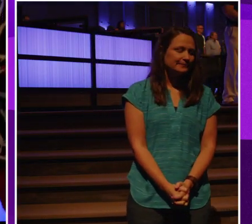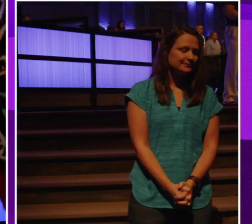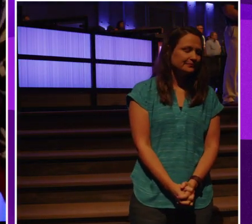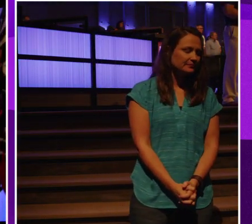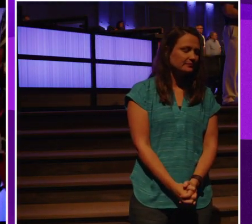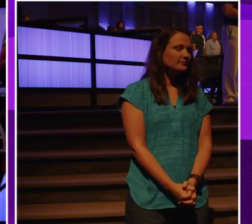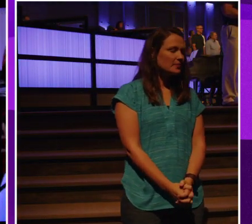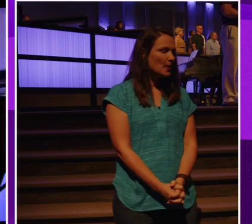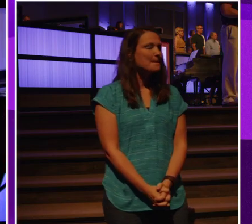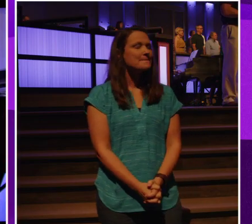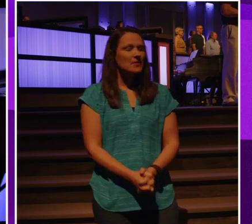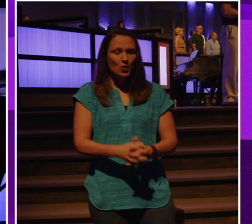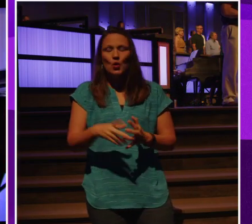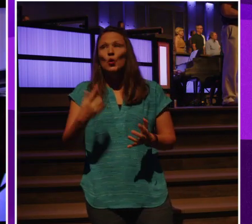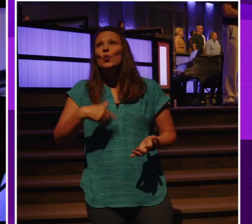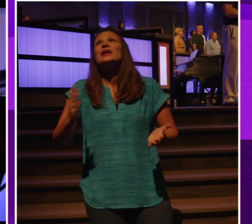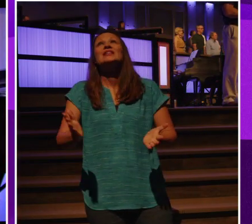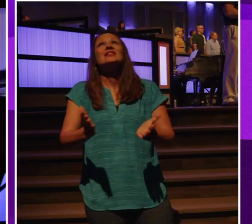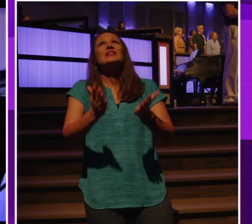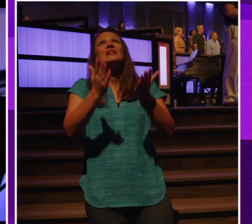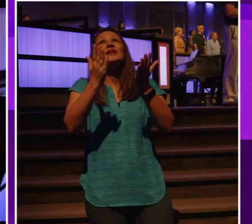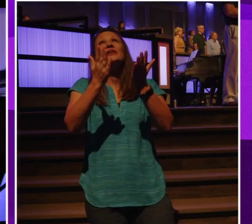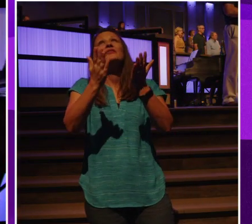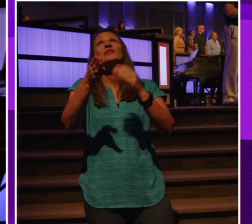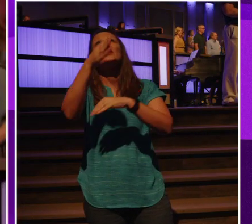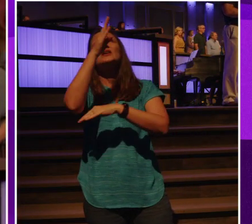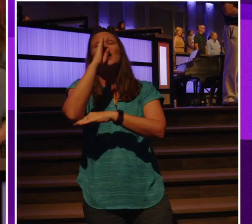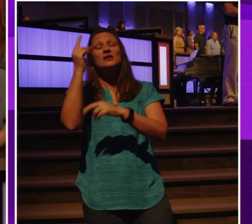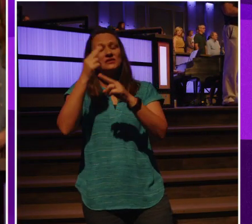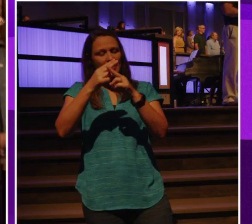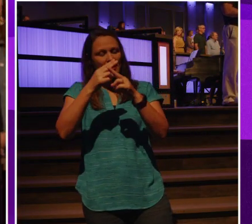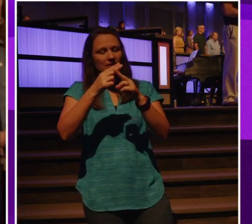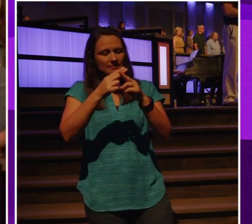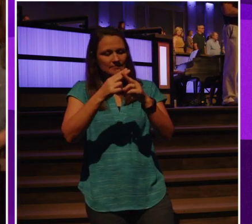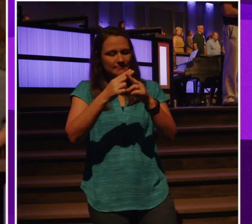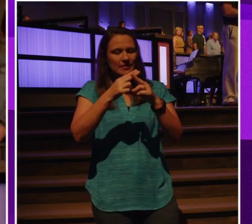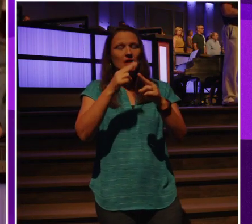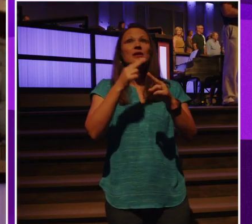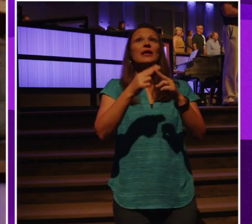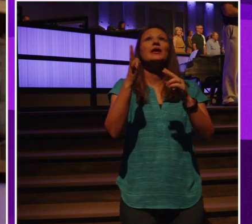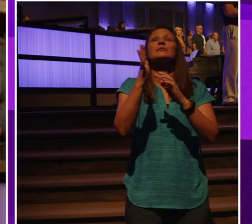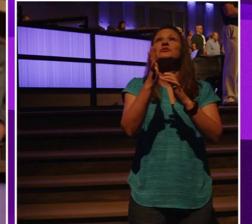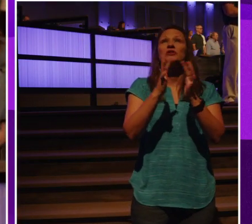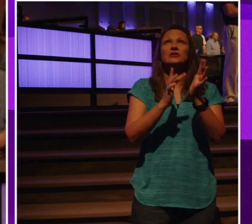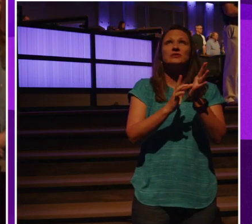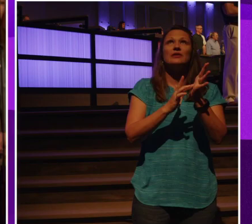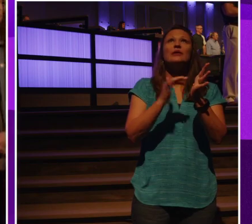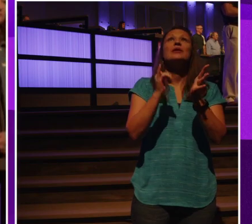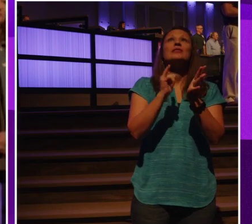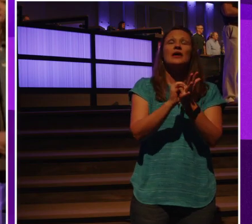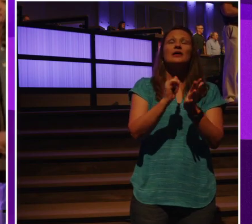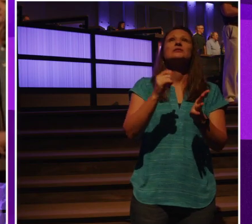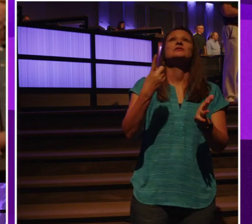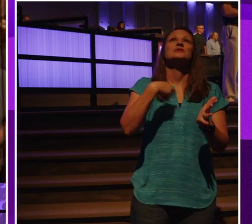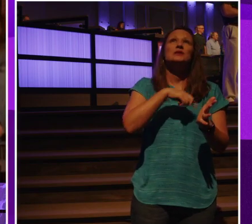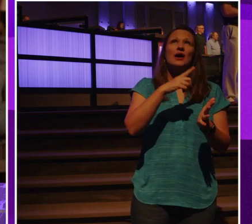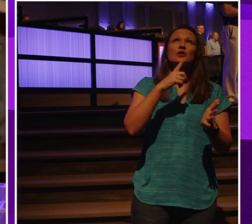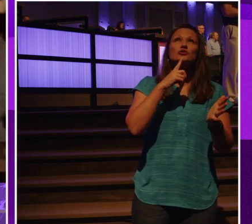Continue to sing about that name that is above every name, the name of Jesus. There is a truth.